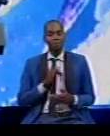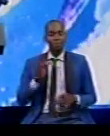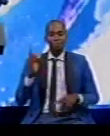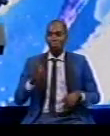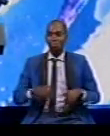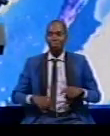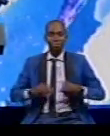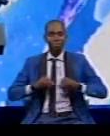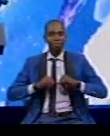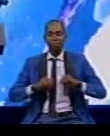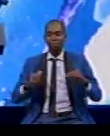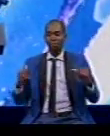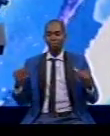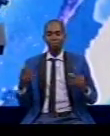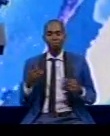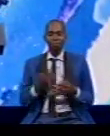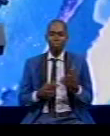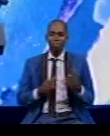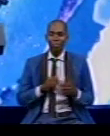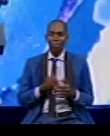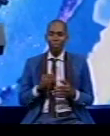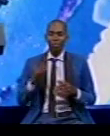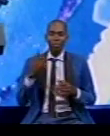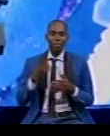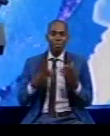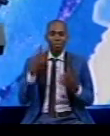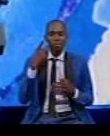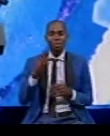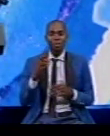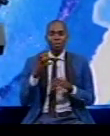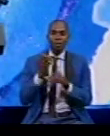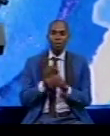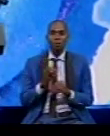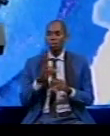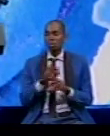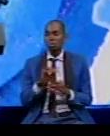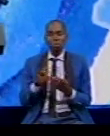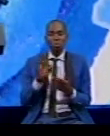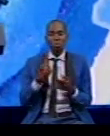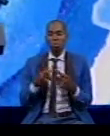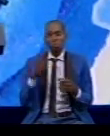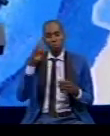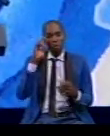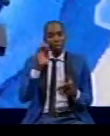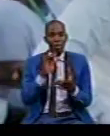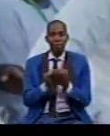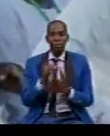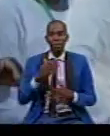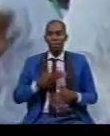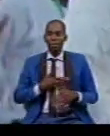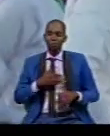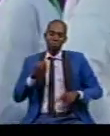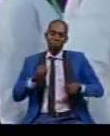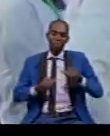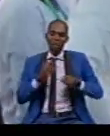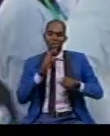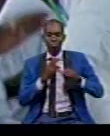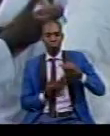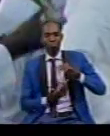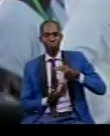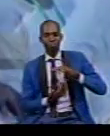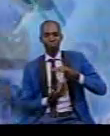name. You raise up your hand and you lay the other hand where you have the